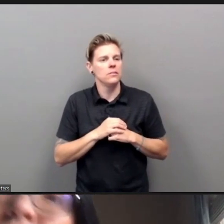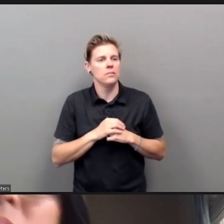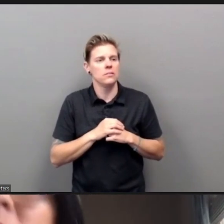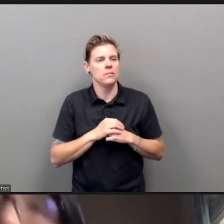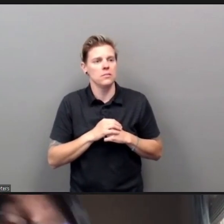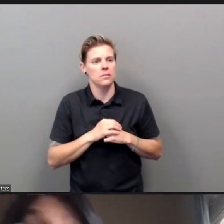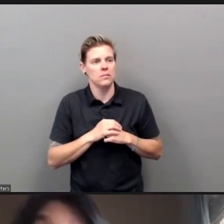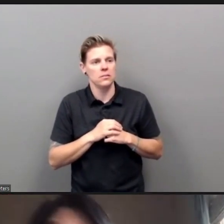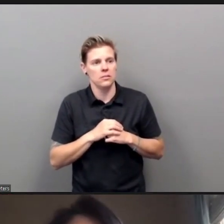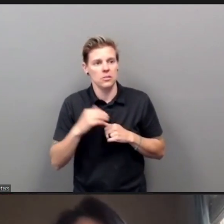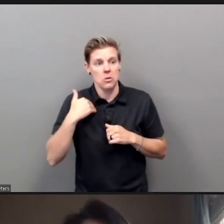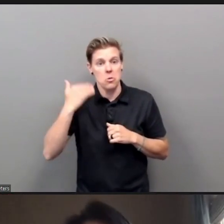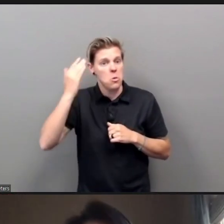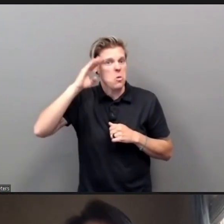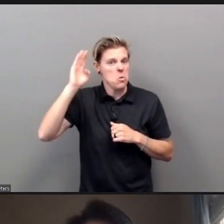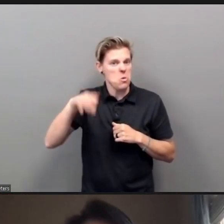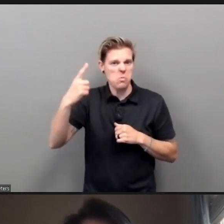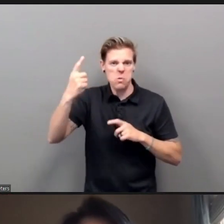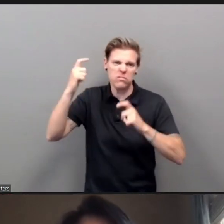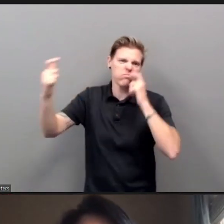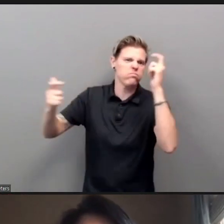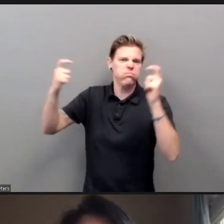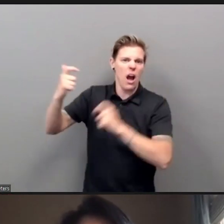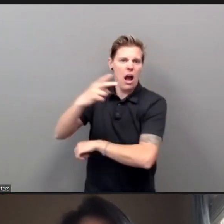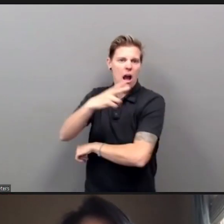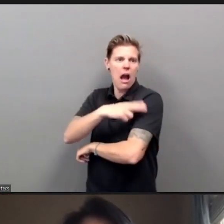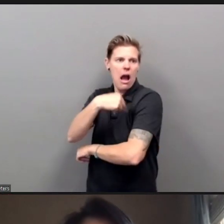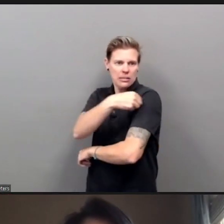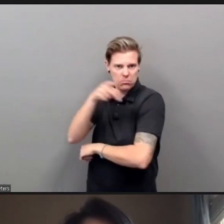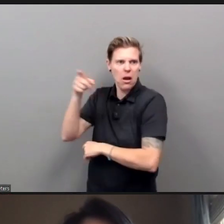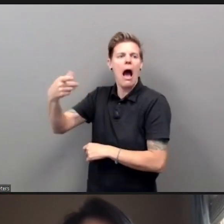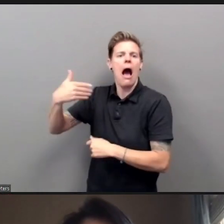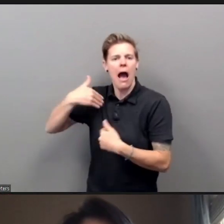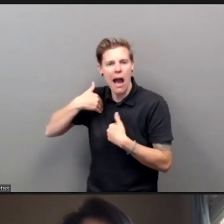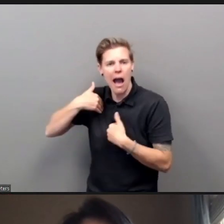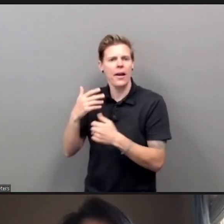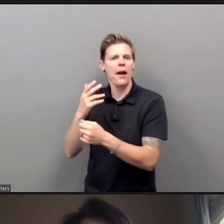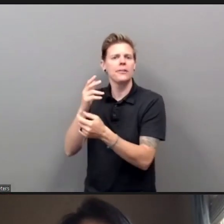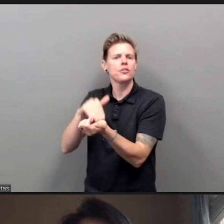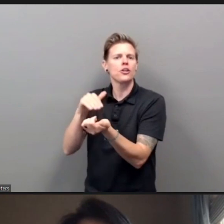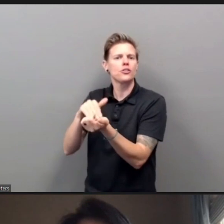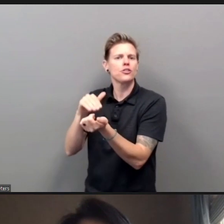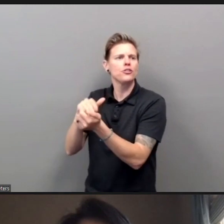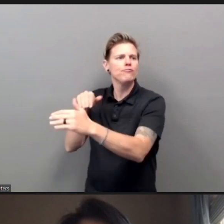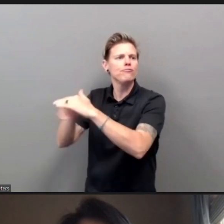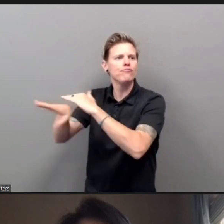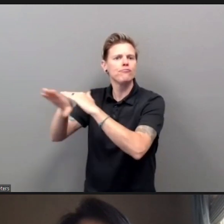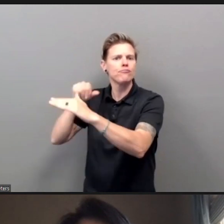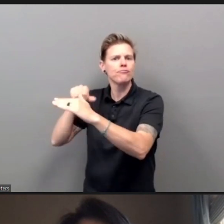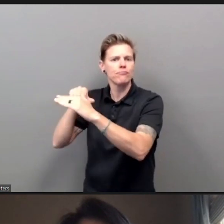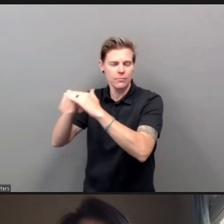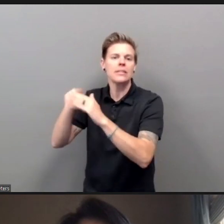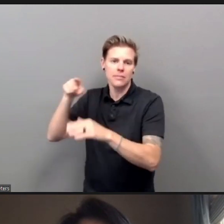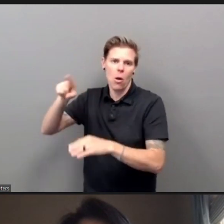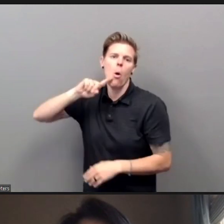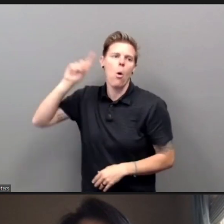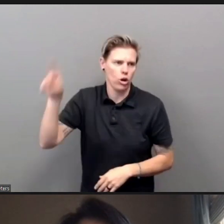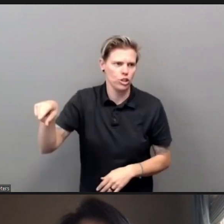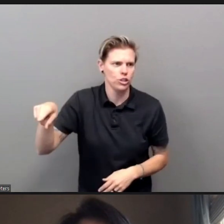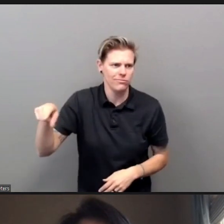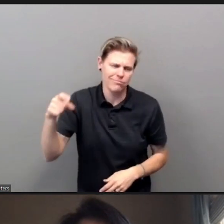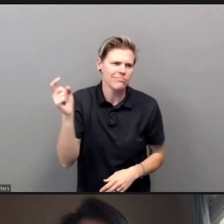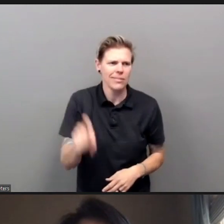see patients that don't work for them as part of falling under that rule. And it sounds like you're talking to some other folks who may work